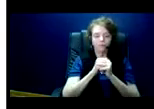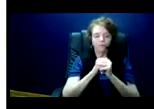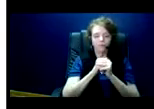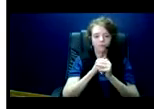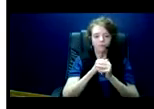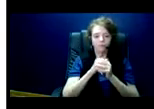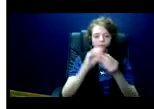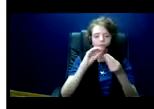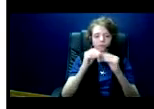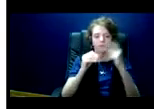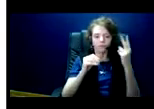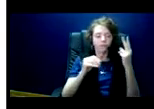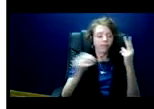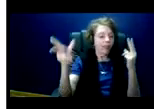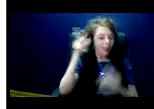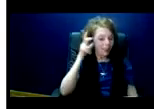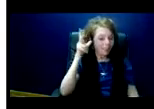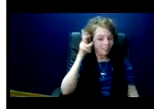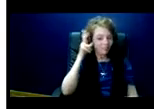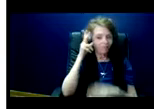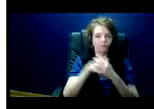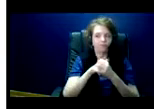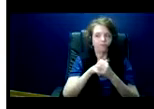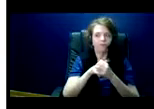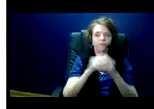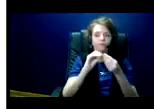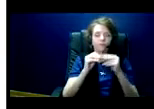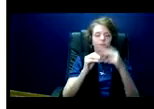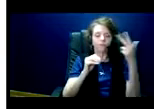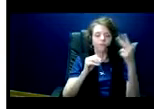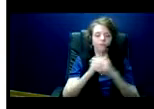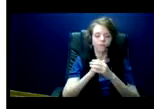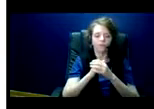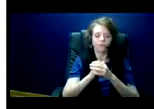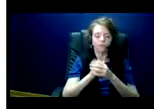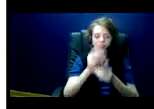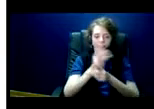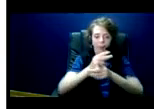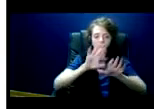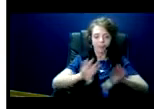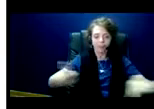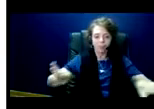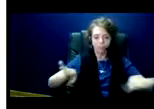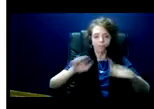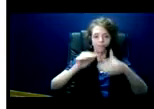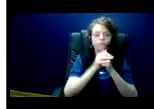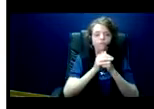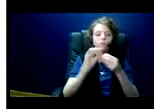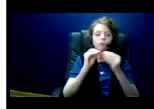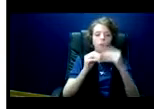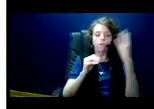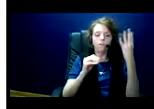Number 2, listen. Number 3, keep space. Number